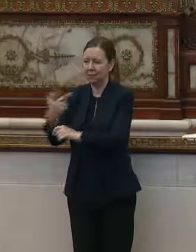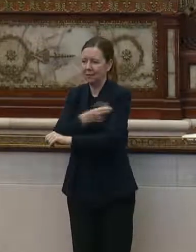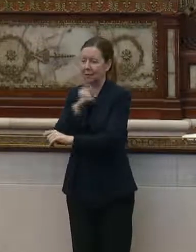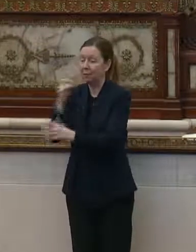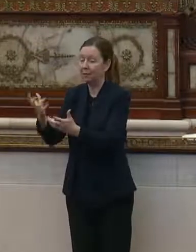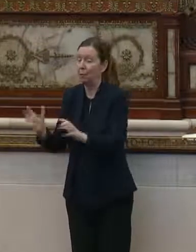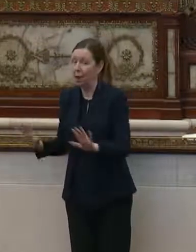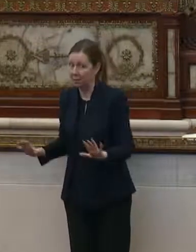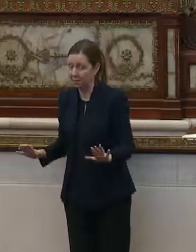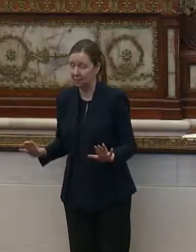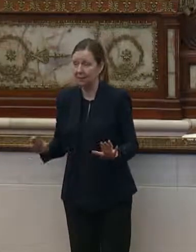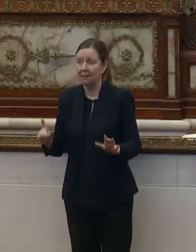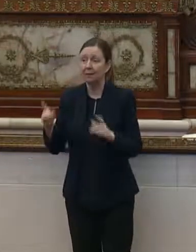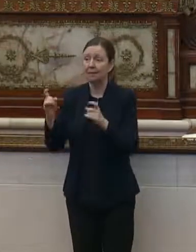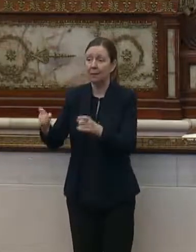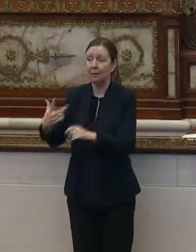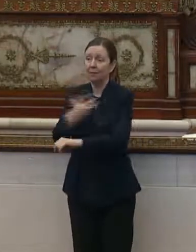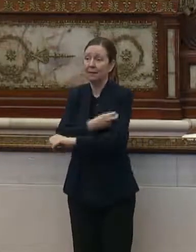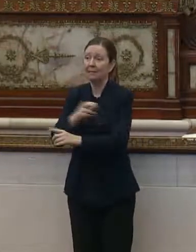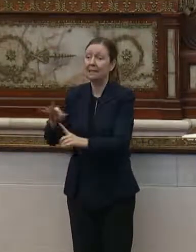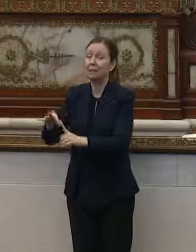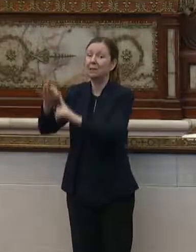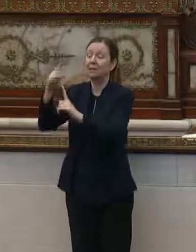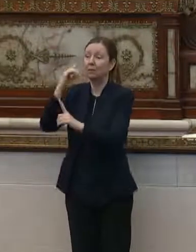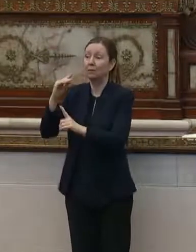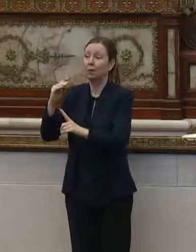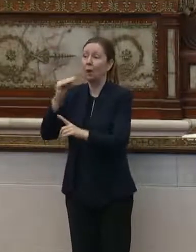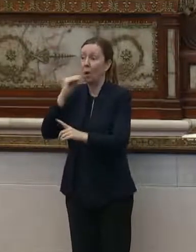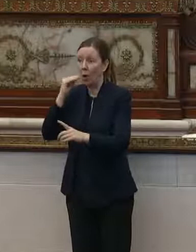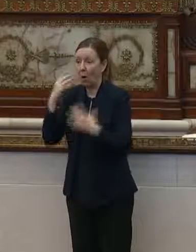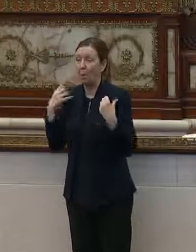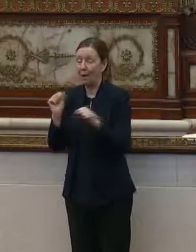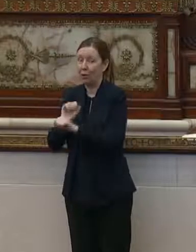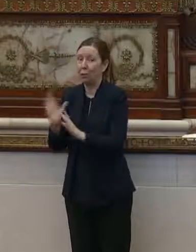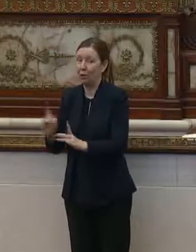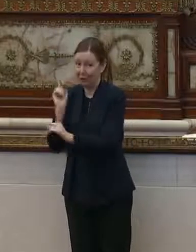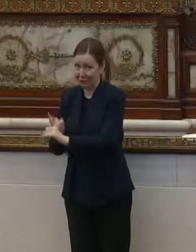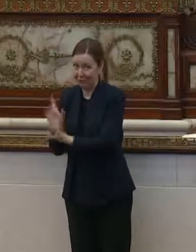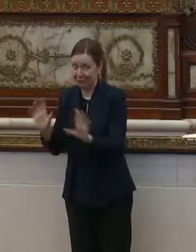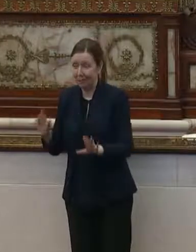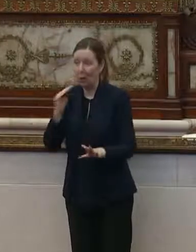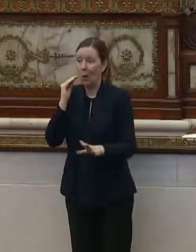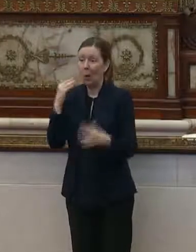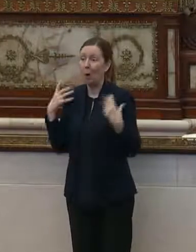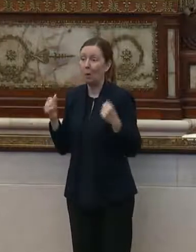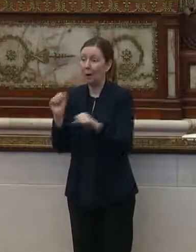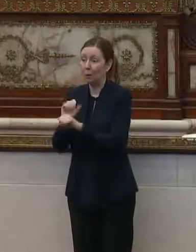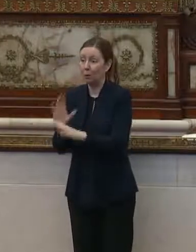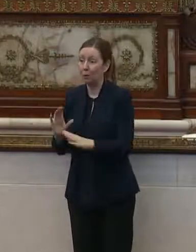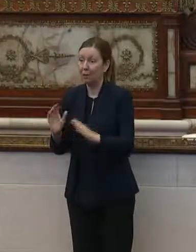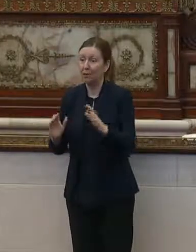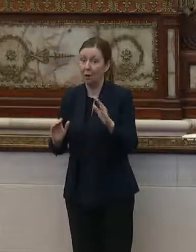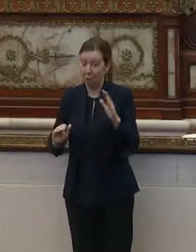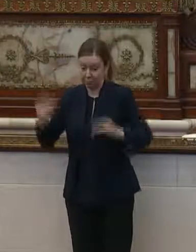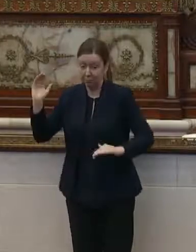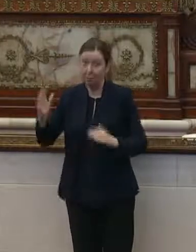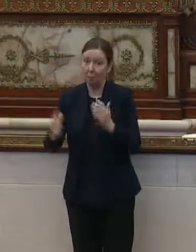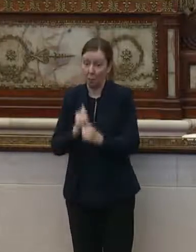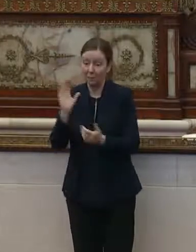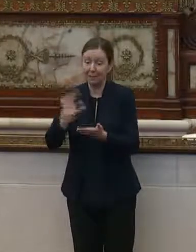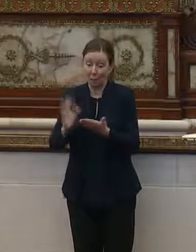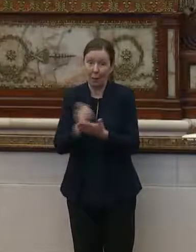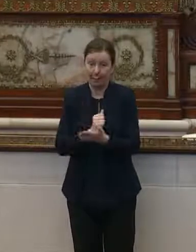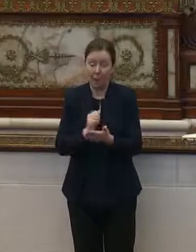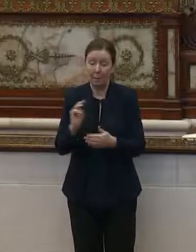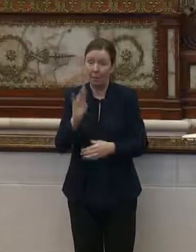want. They were given vaccines specifically to vaccinate home health workers. And the home health workers are disproportionately low-income